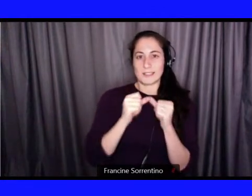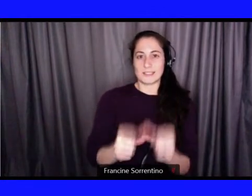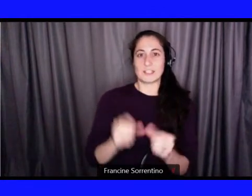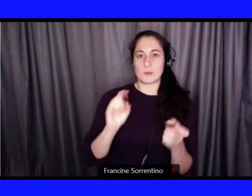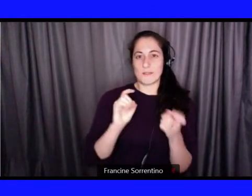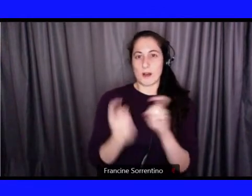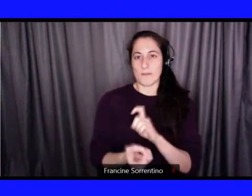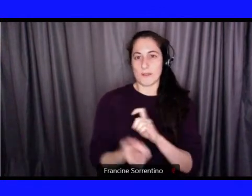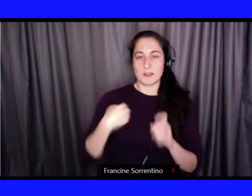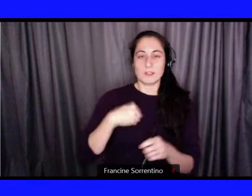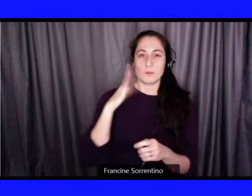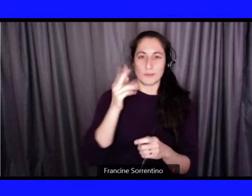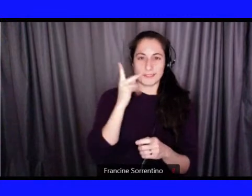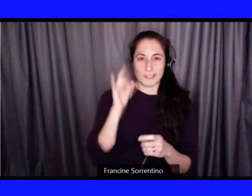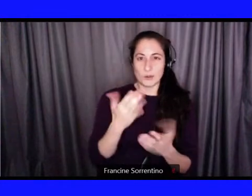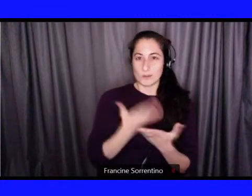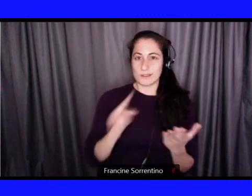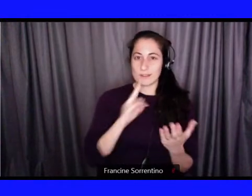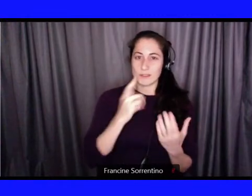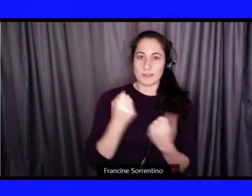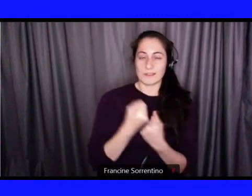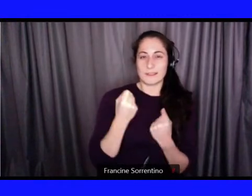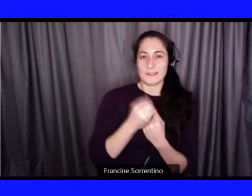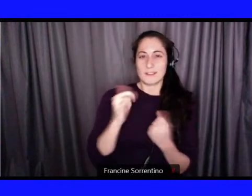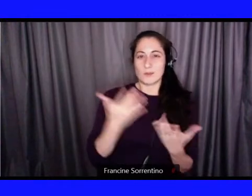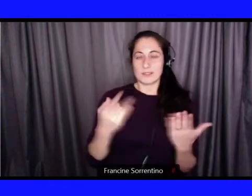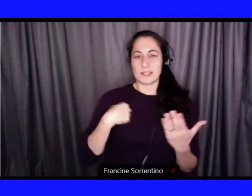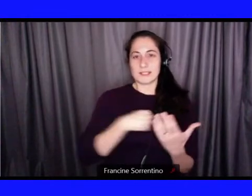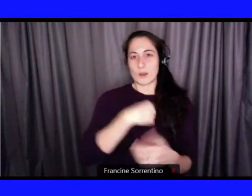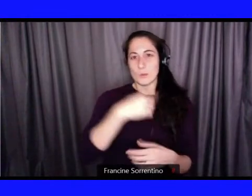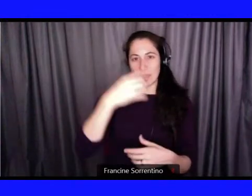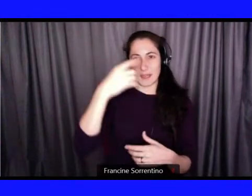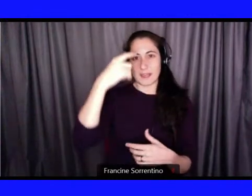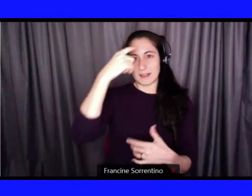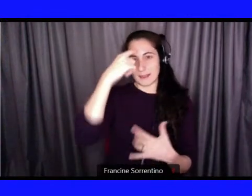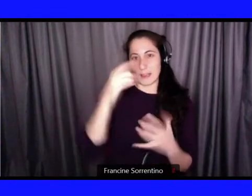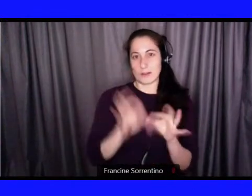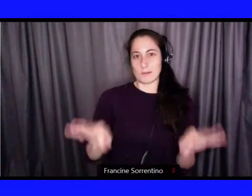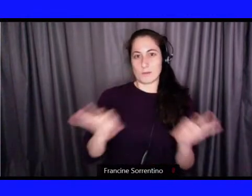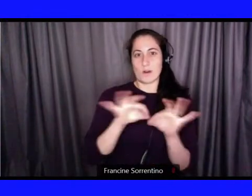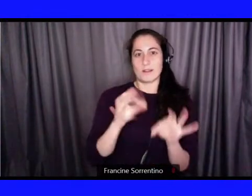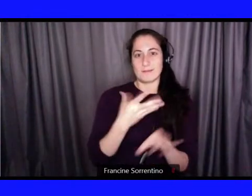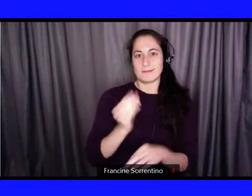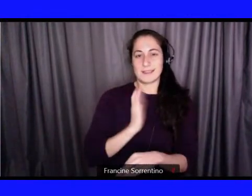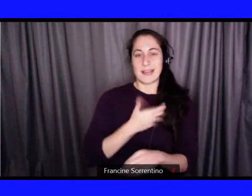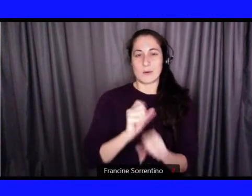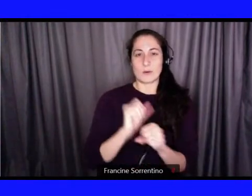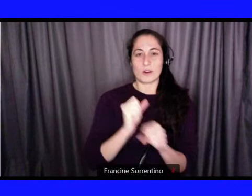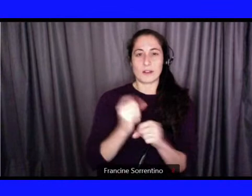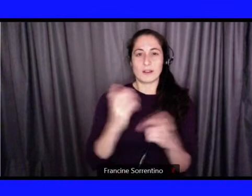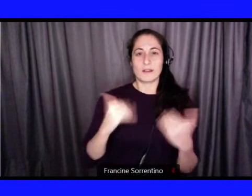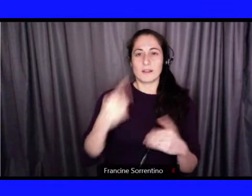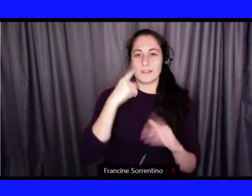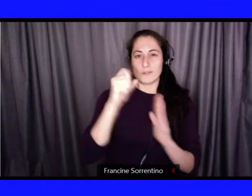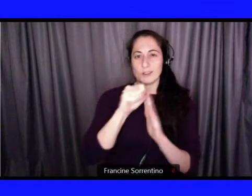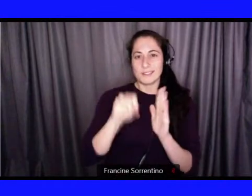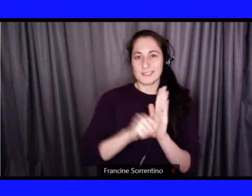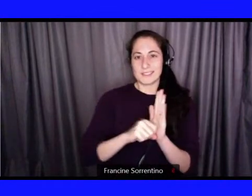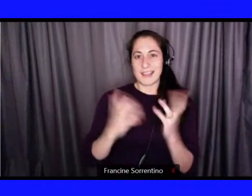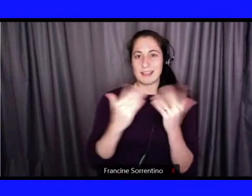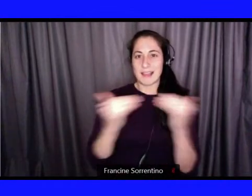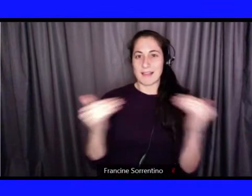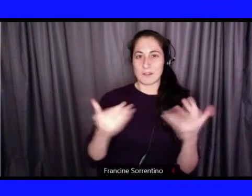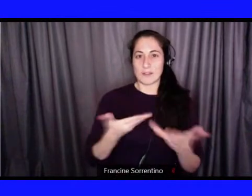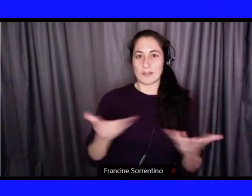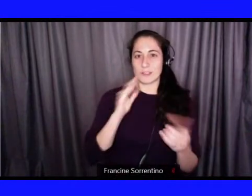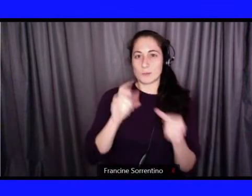the first week of December. So there will be, I think, some exciting initiatives coming out. Obviously, we are